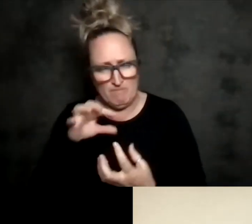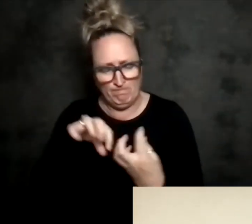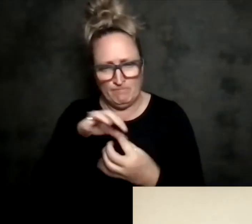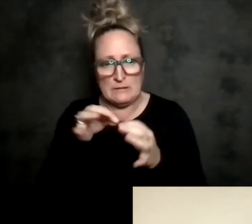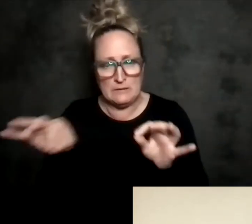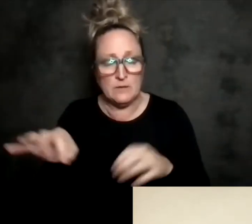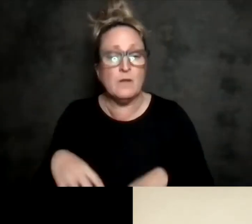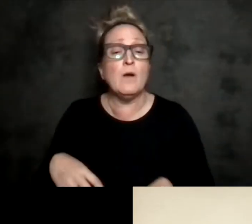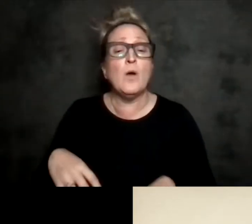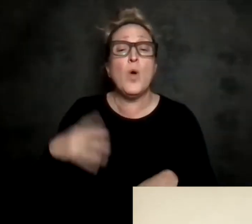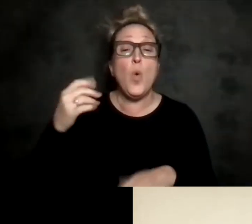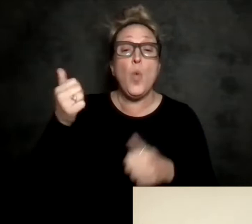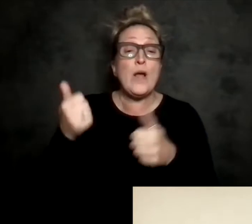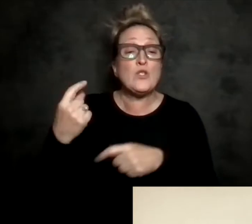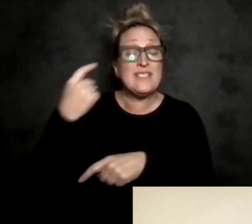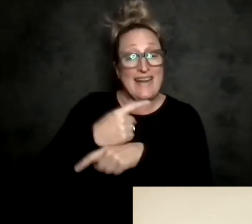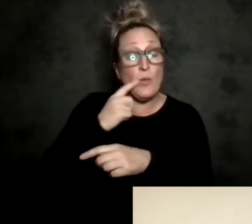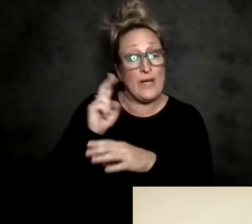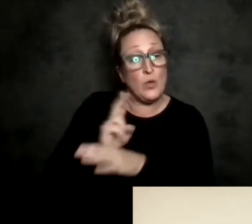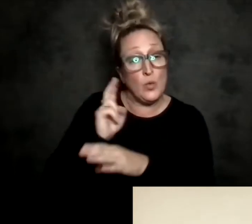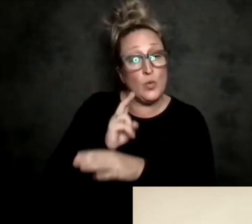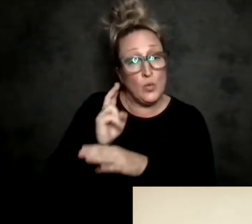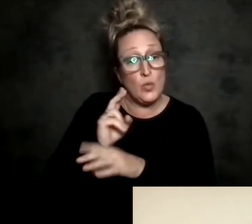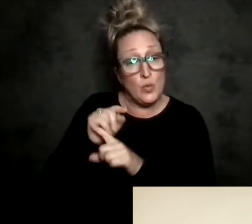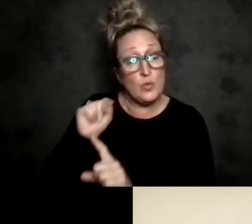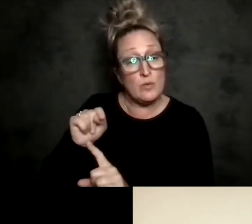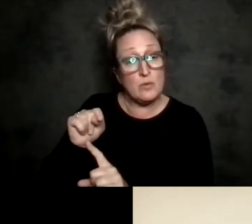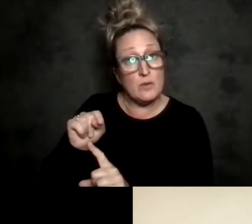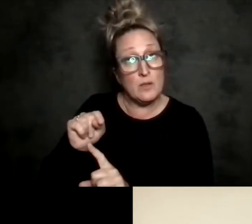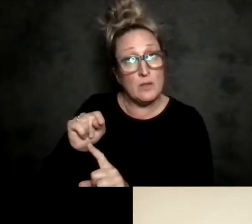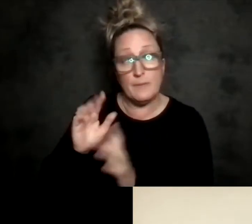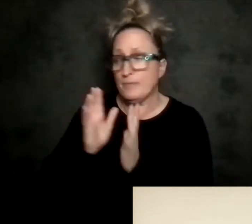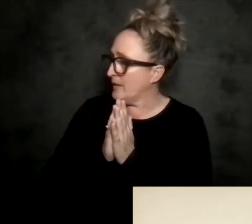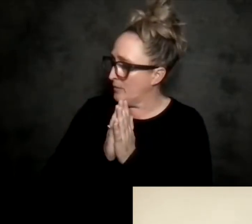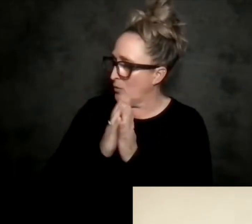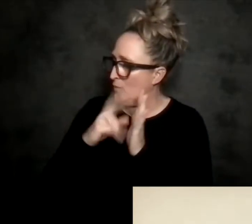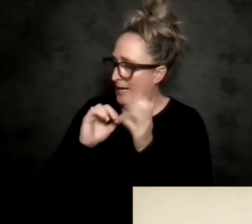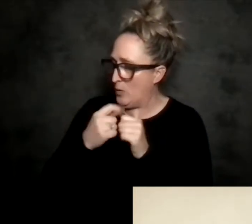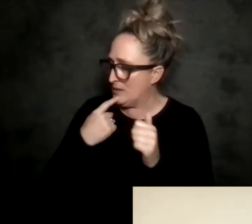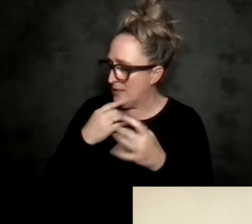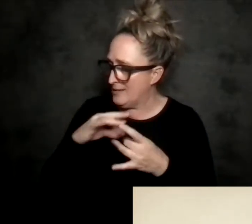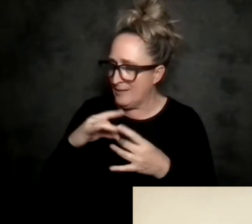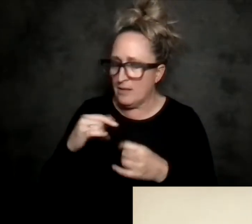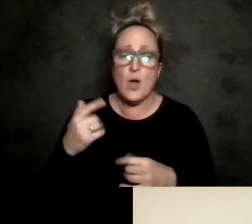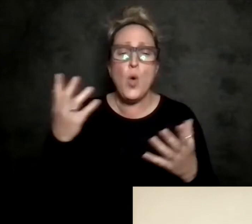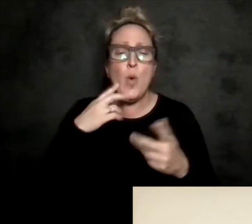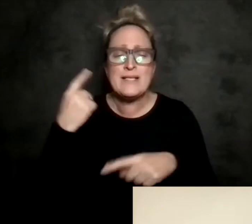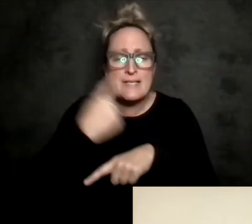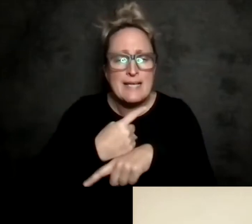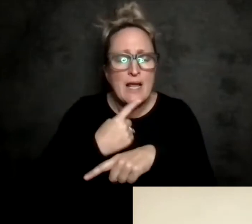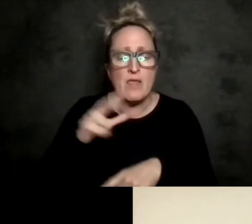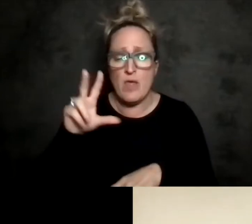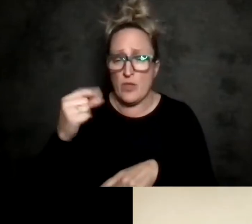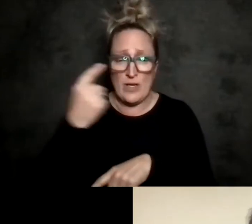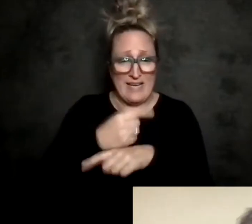So, what date are we using? Okay, I'm gonna read the way it is. What is the date that the 30